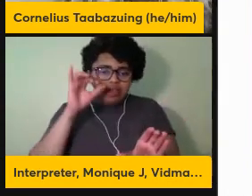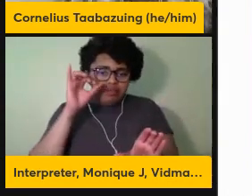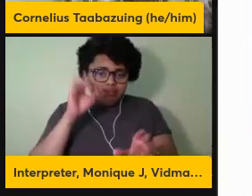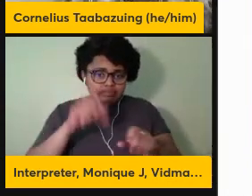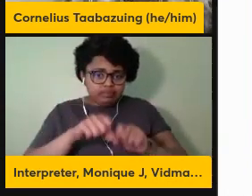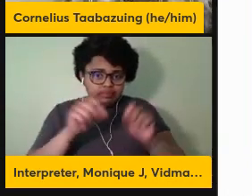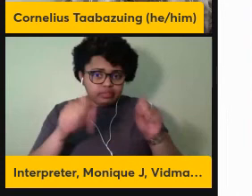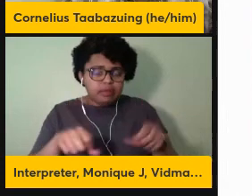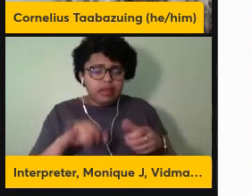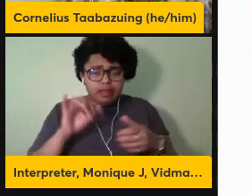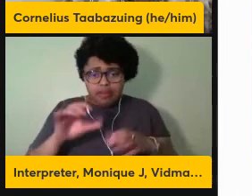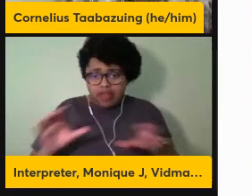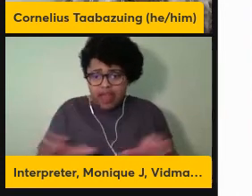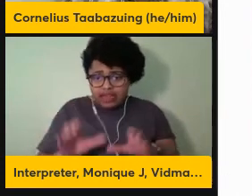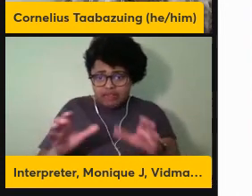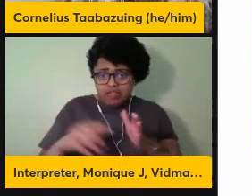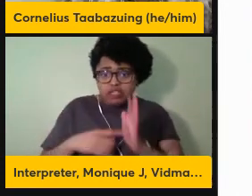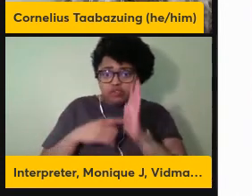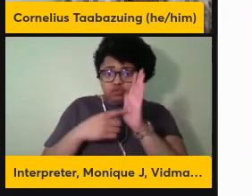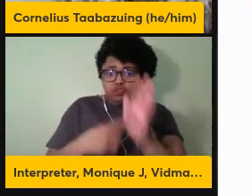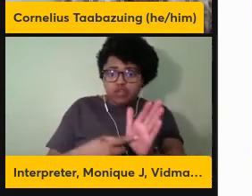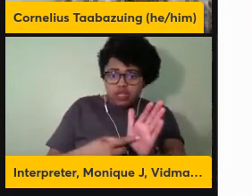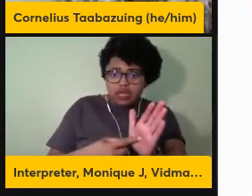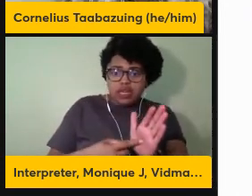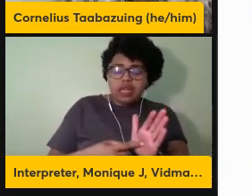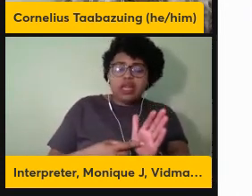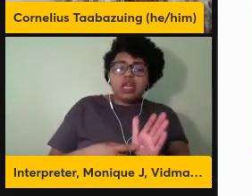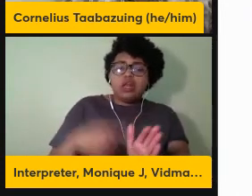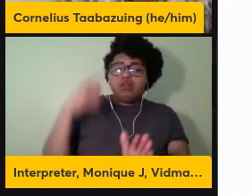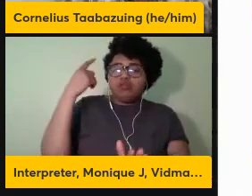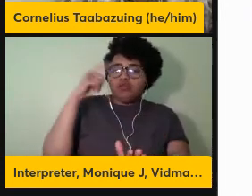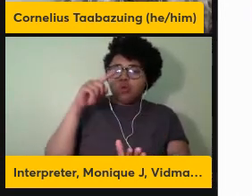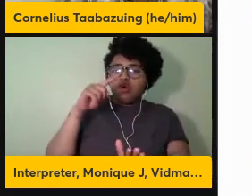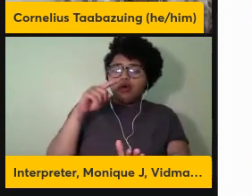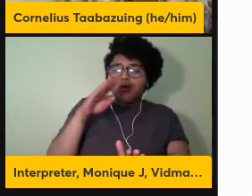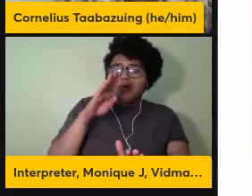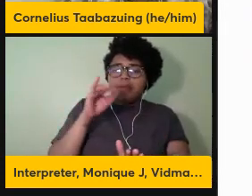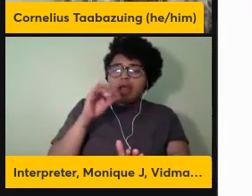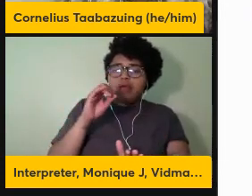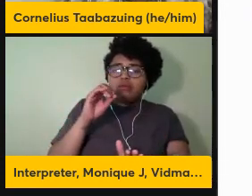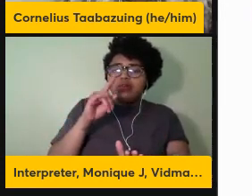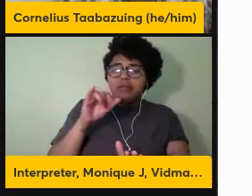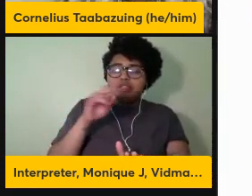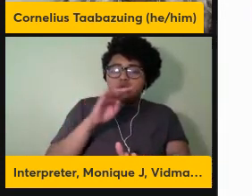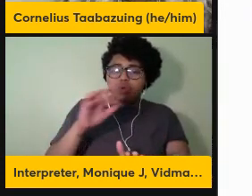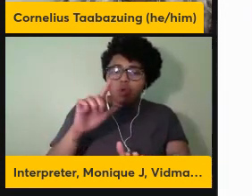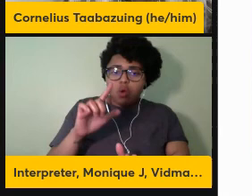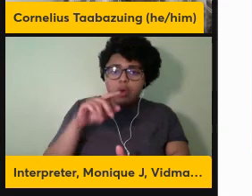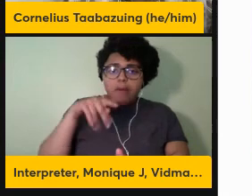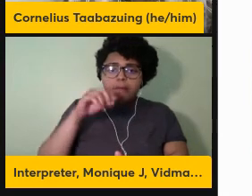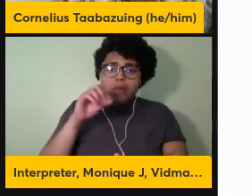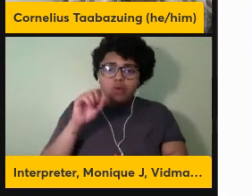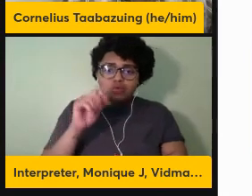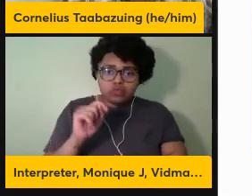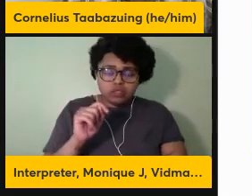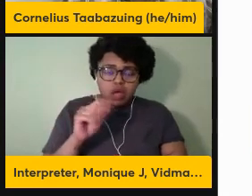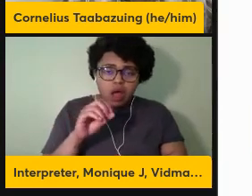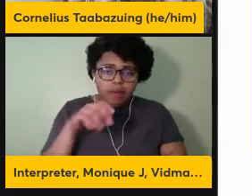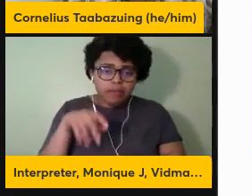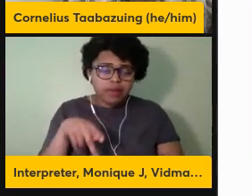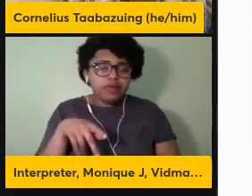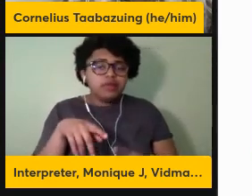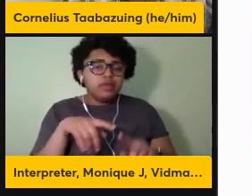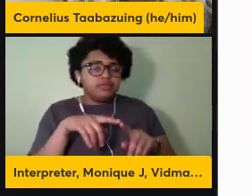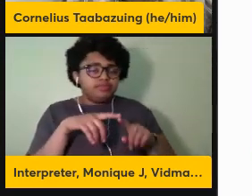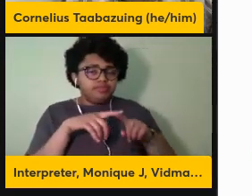and revealed the fundamental bidirectional crosstalk between apoptotic and pyroptotic signaling networks. As an